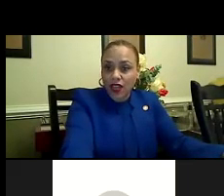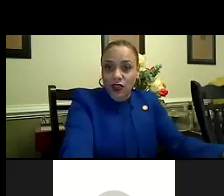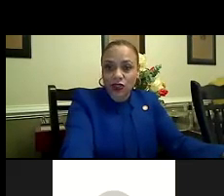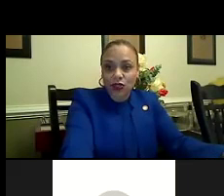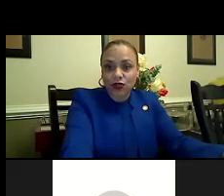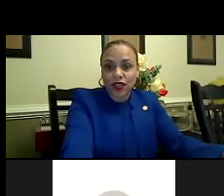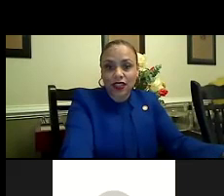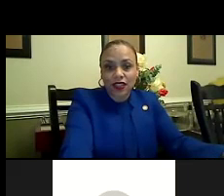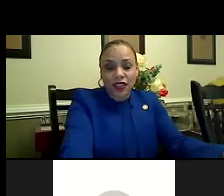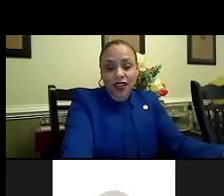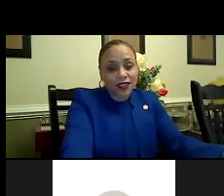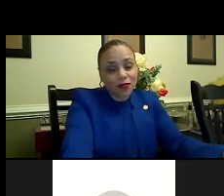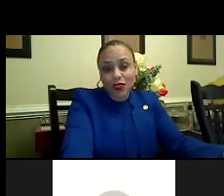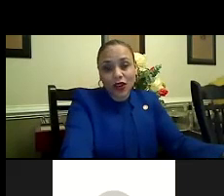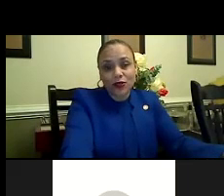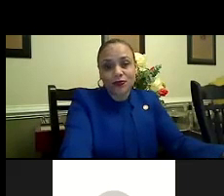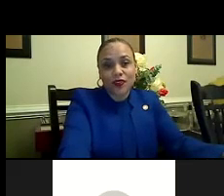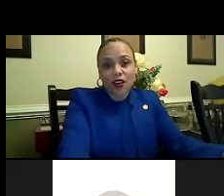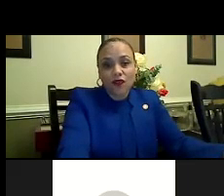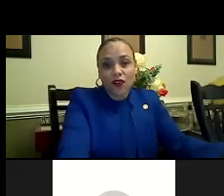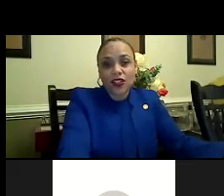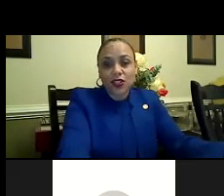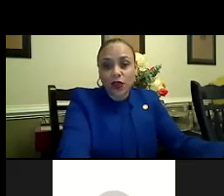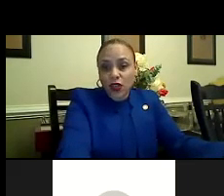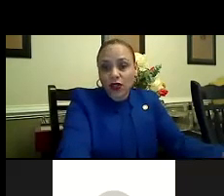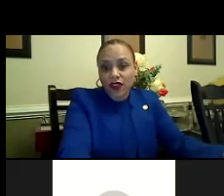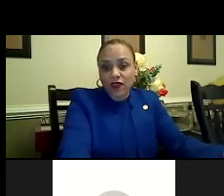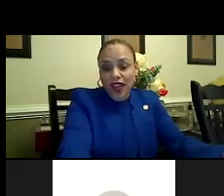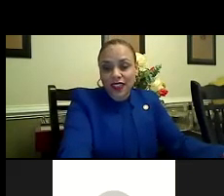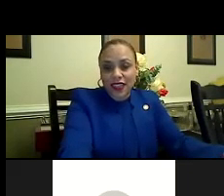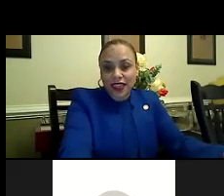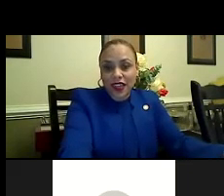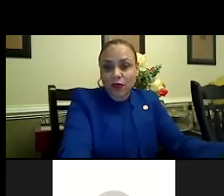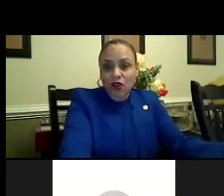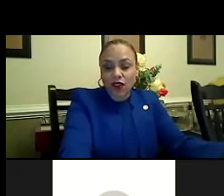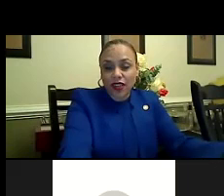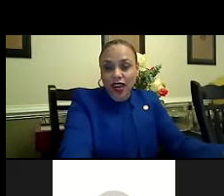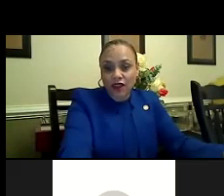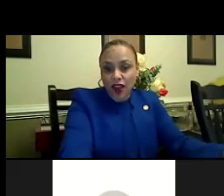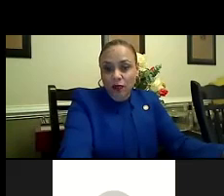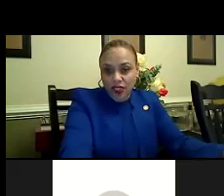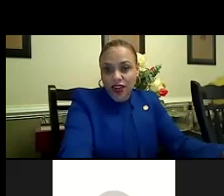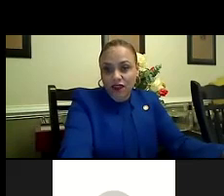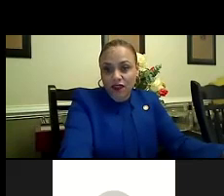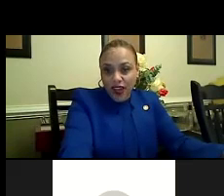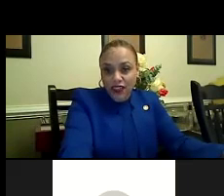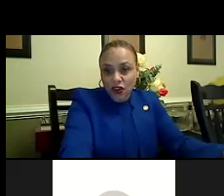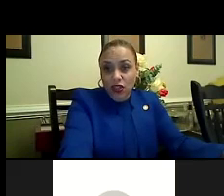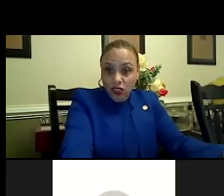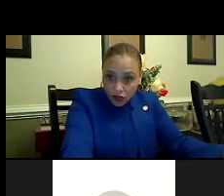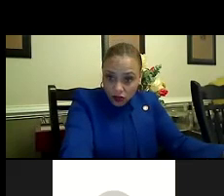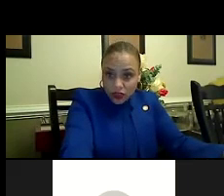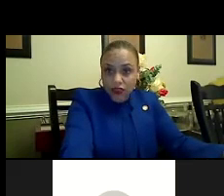have answers to and some we don't. For instance, we know that the vaccine can be over 95% effective